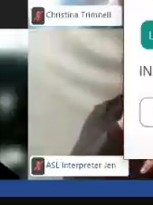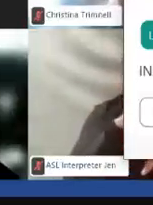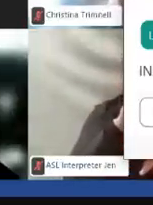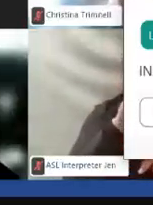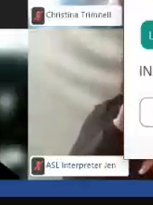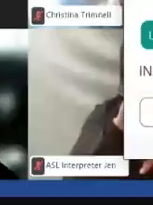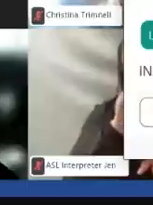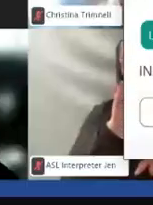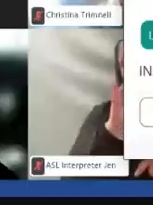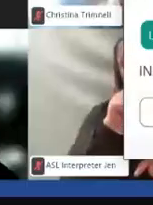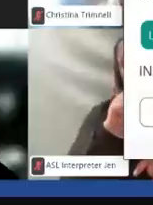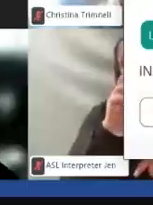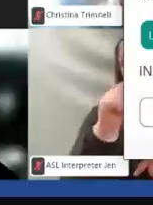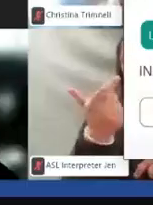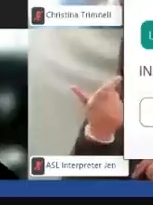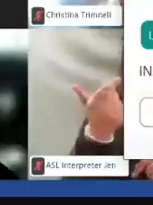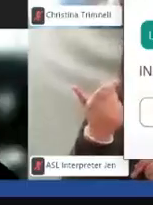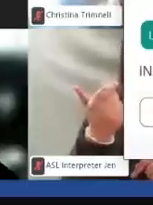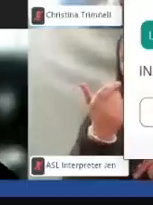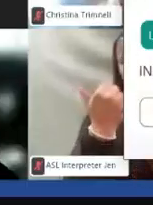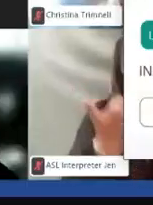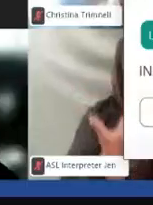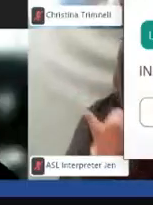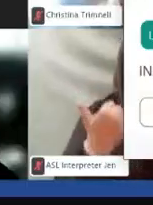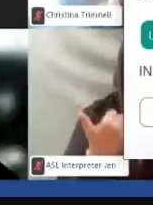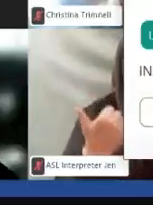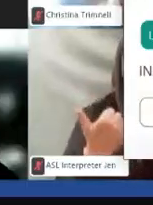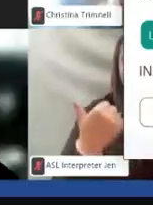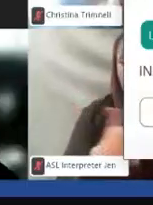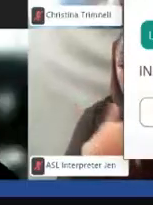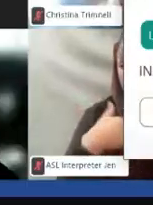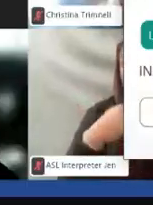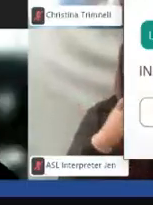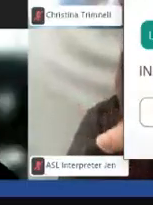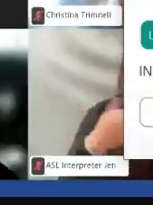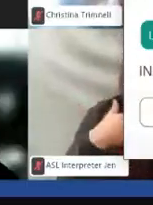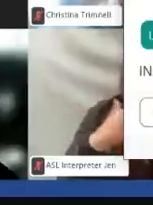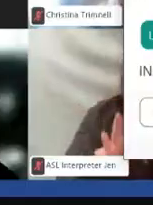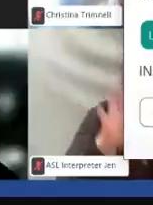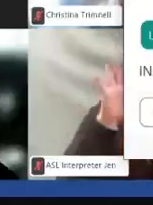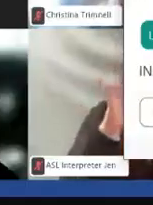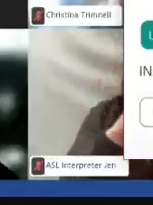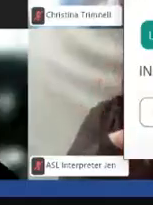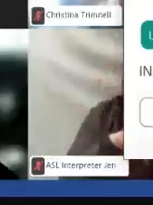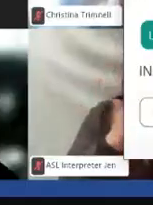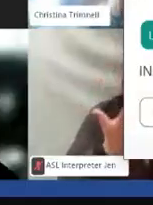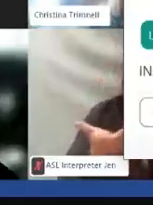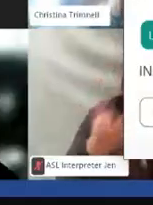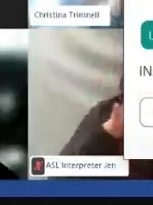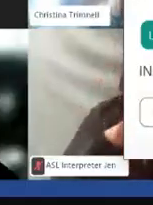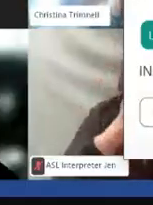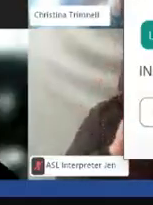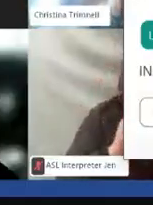info@indianasilk.org as well. So at this time, we need to have a motion to adjourn the meeting.